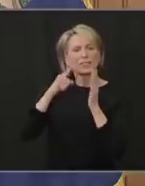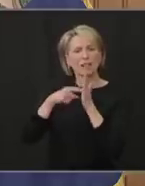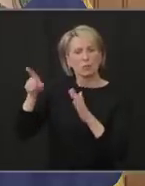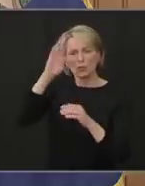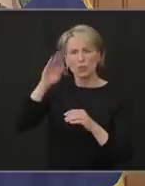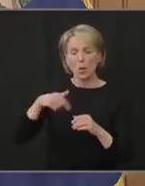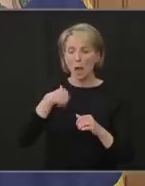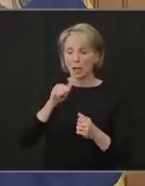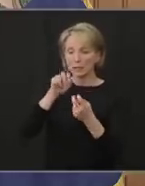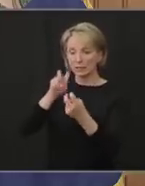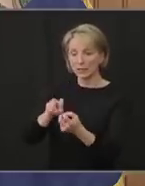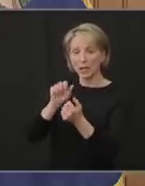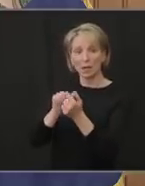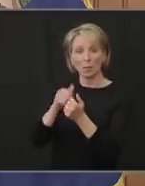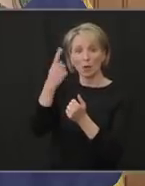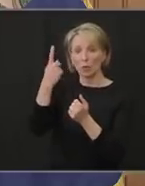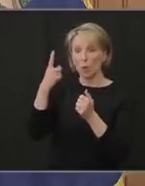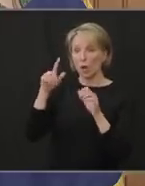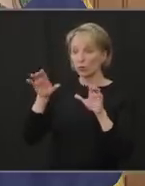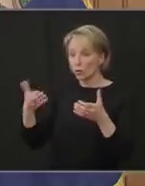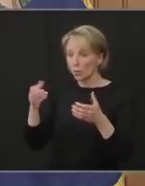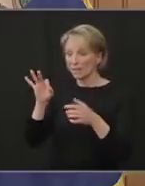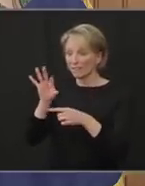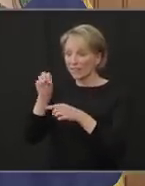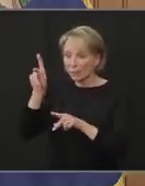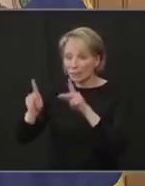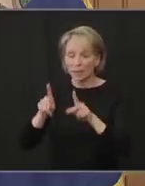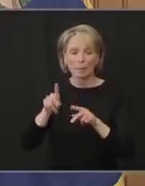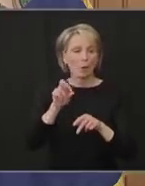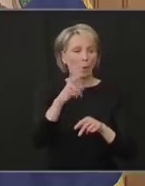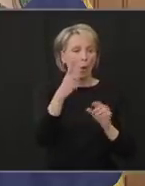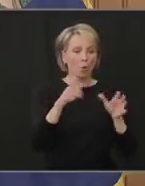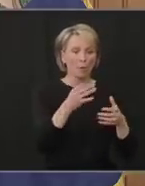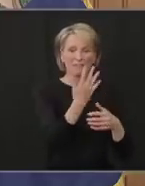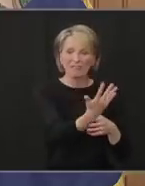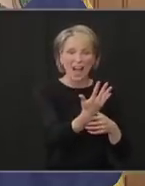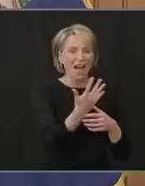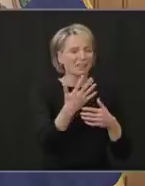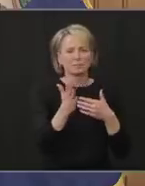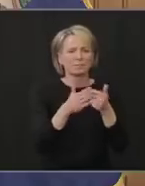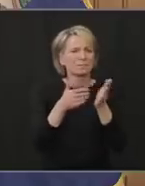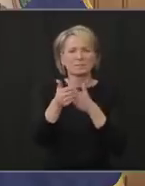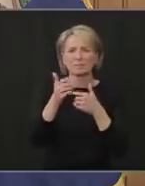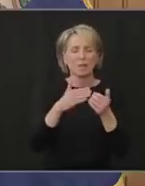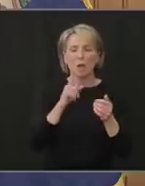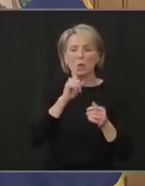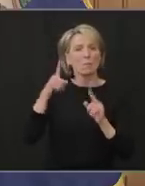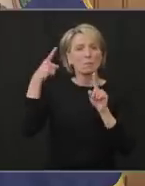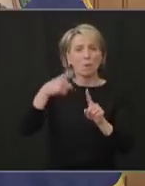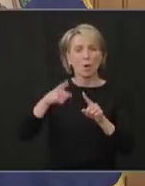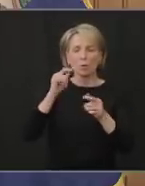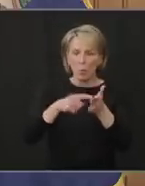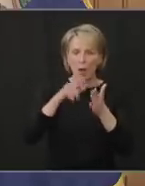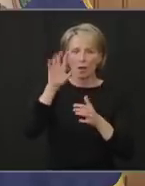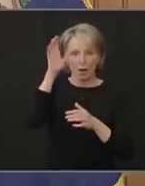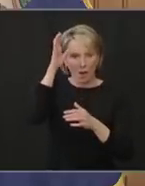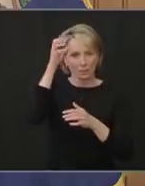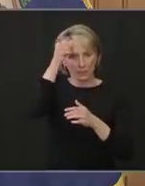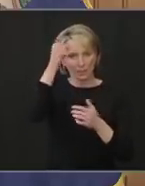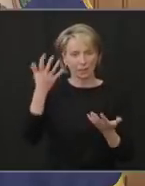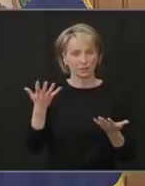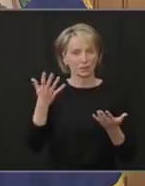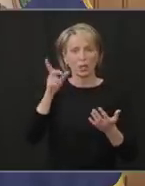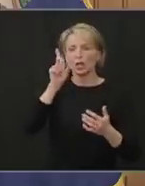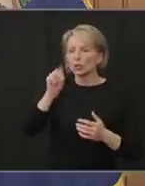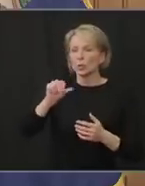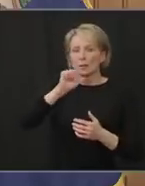50 or 10 groups of 5. I've still met the same number of people. Fundamentally, it's going to require real common sense to make sure you limit the number of